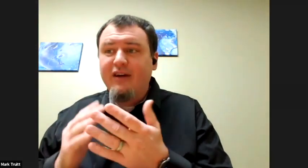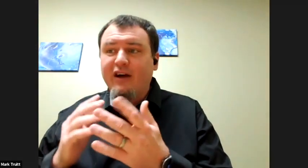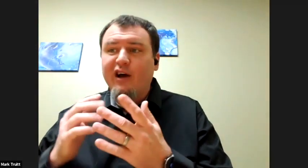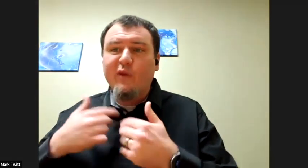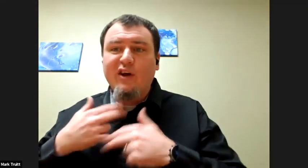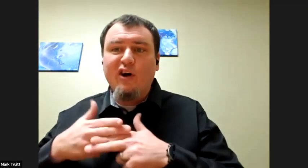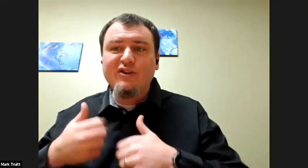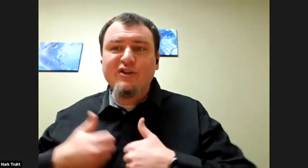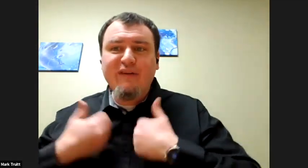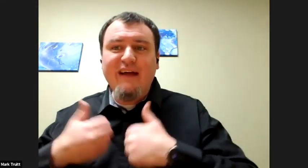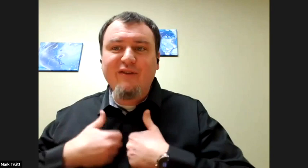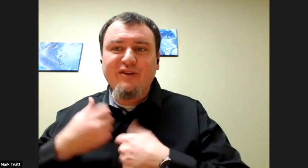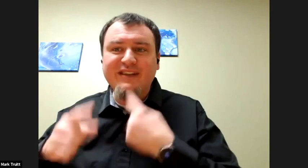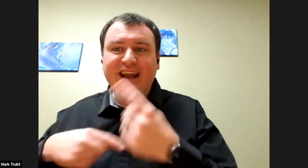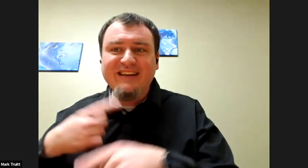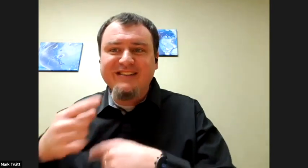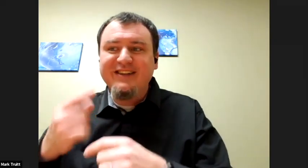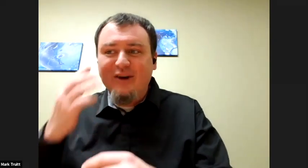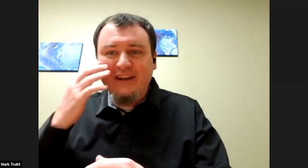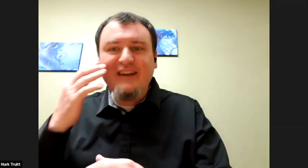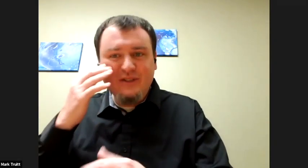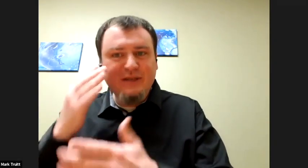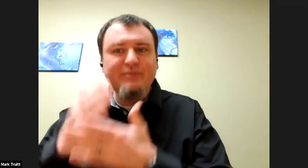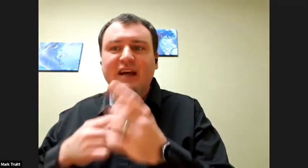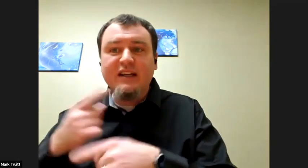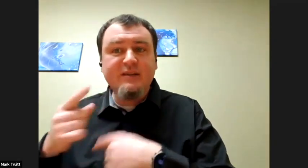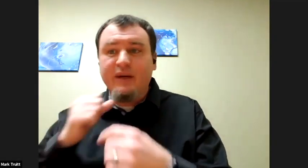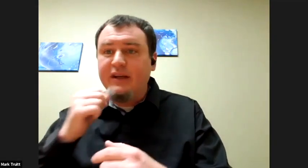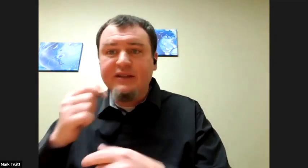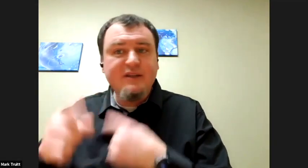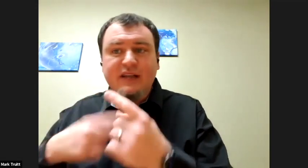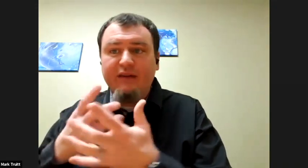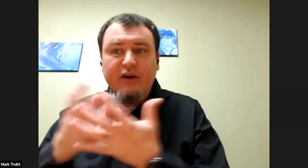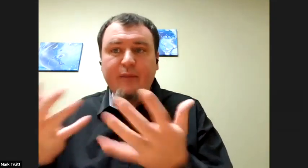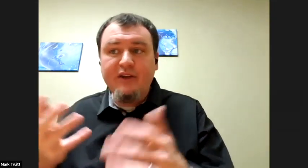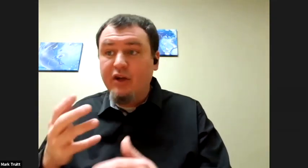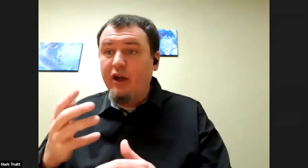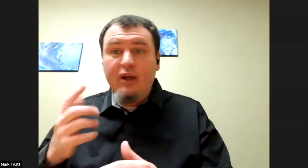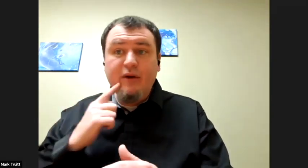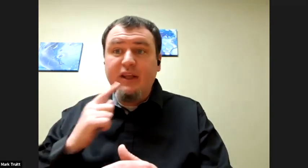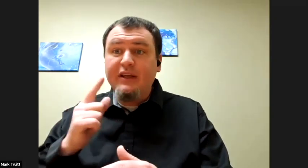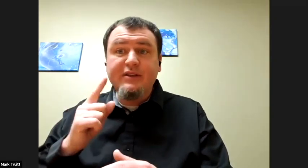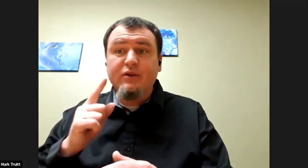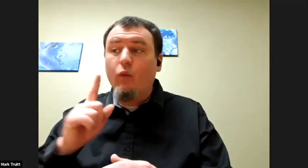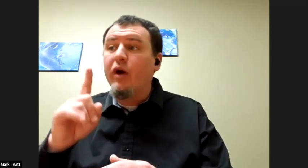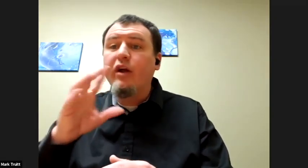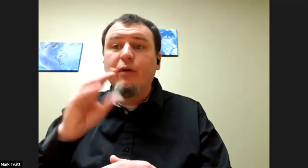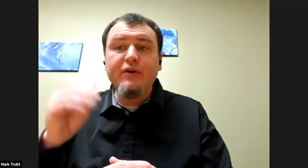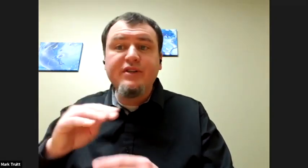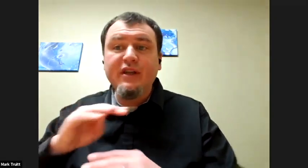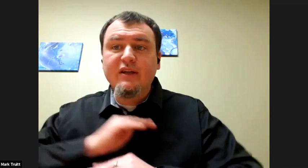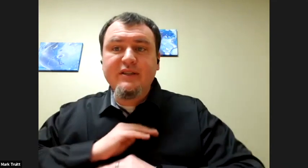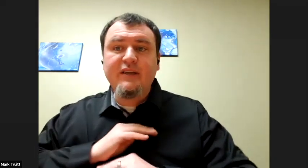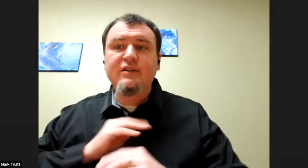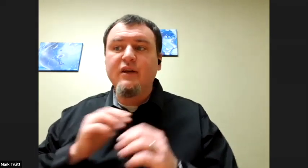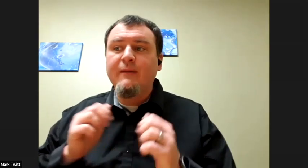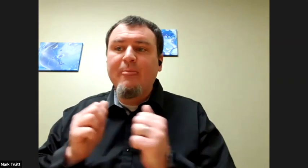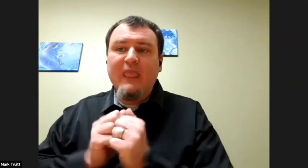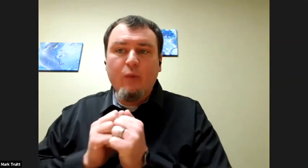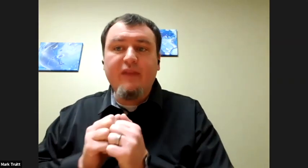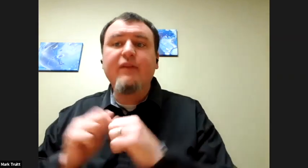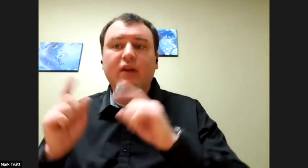some, we call survival signs. You know, he knows some signs, but he doesn't sign very much. But he is 100%